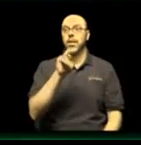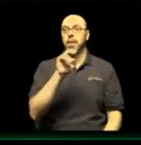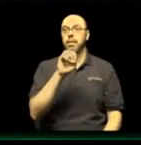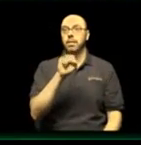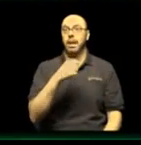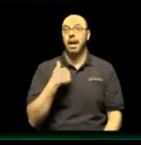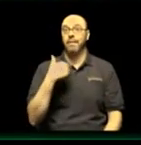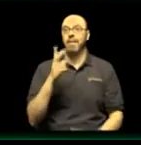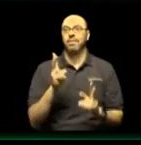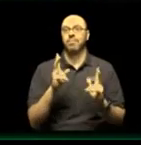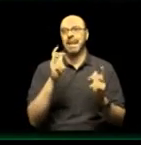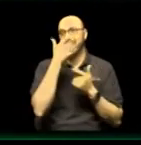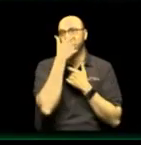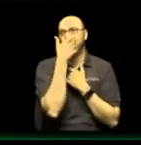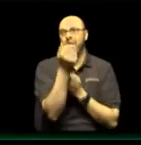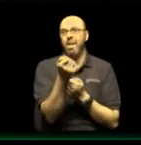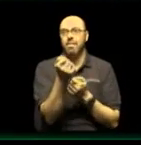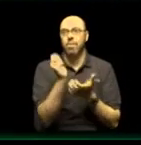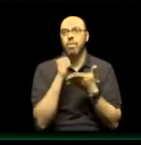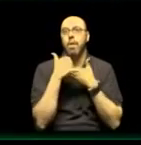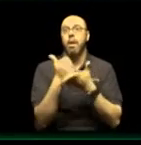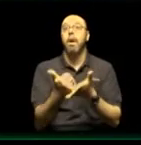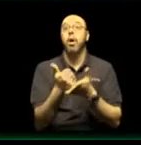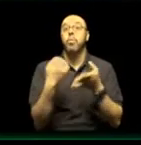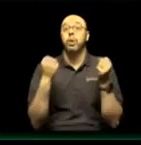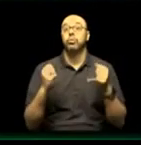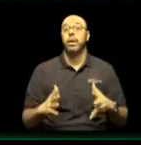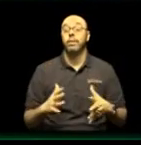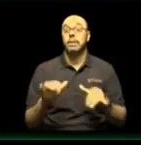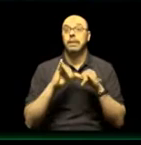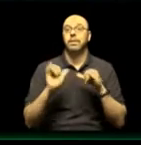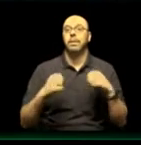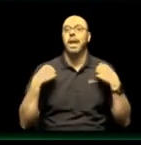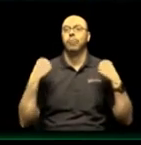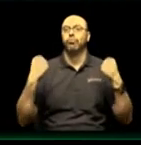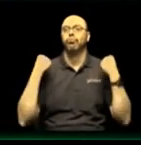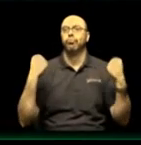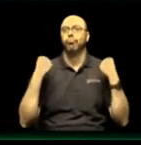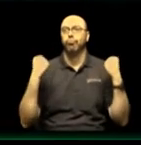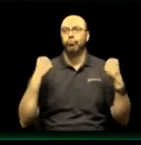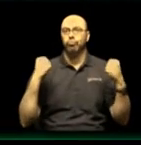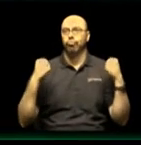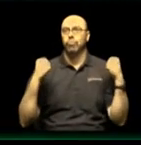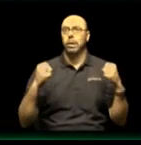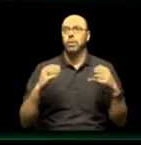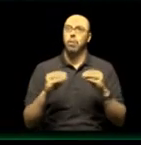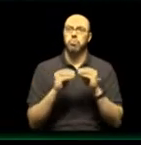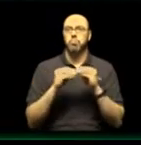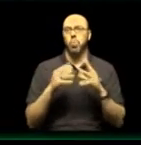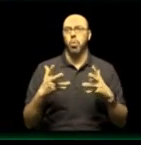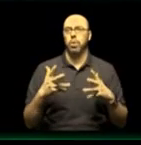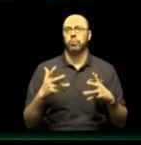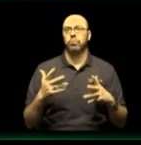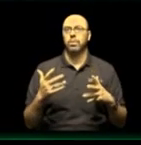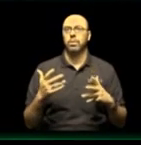very interested to help drivers to stay in shape with fitness, motorsport